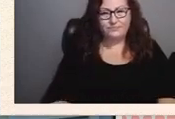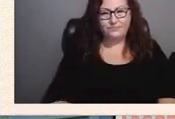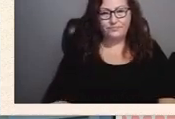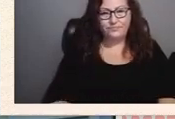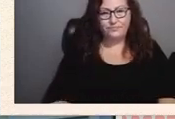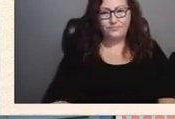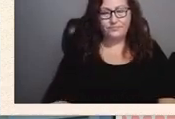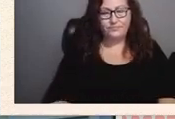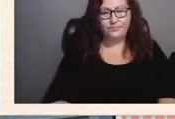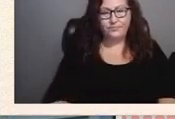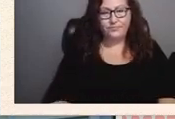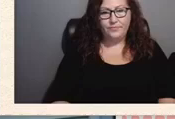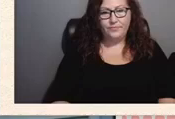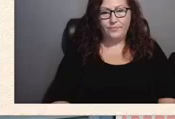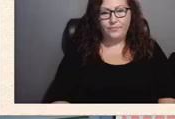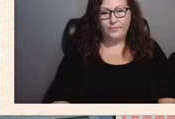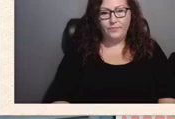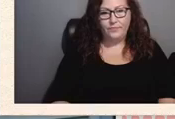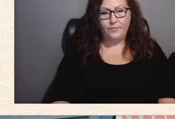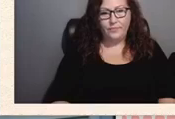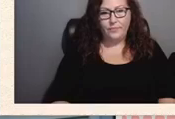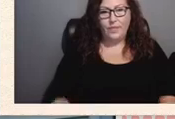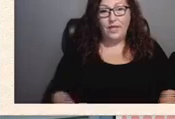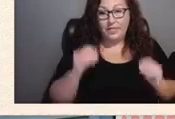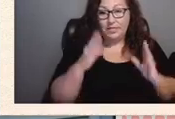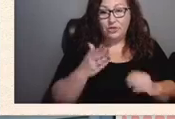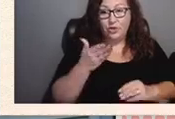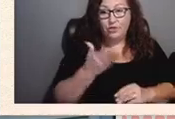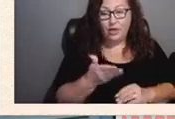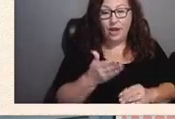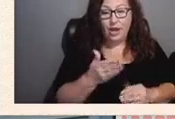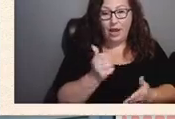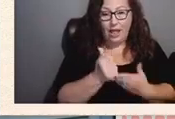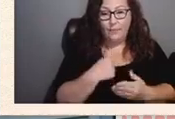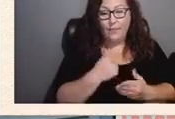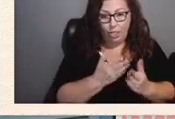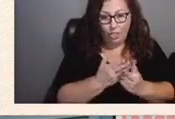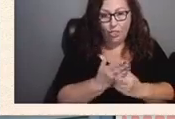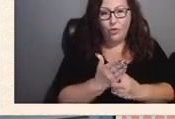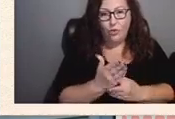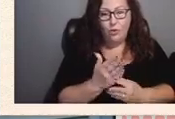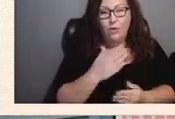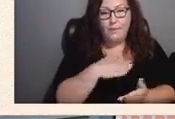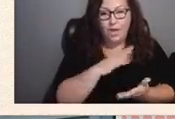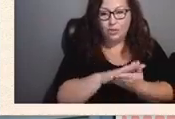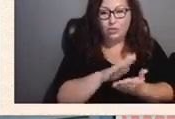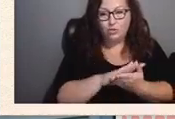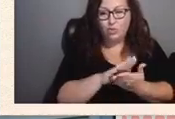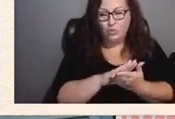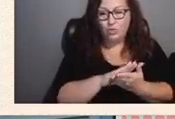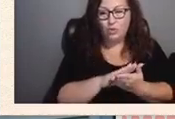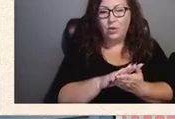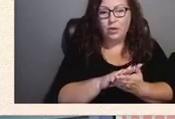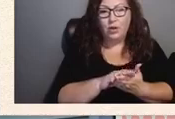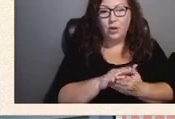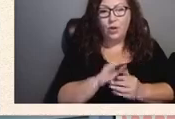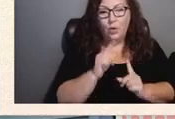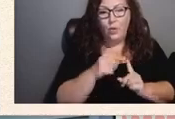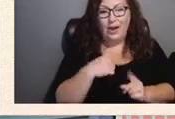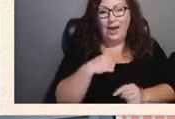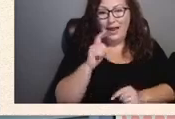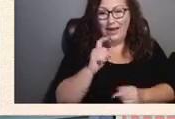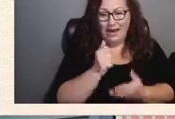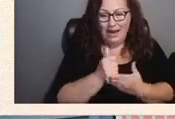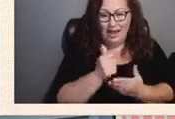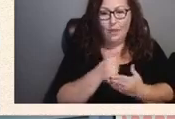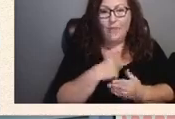The teachers were always there to help me throughout my school career. Whenever I needed help, I could go